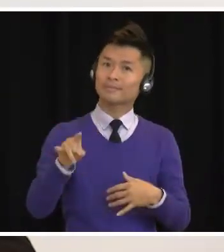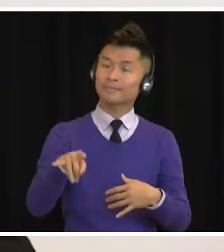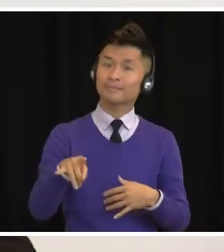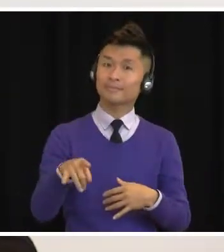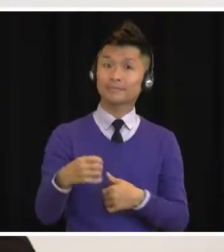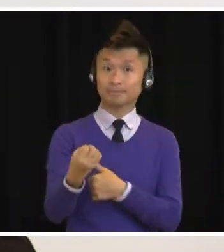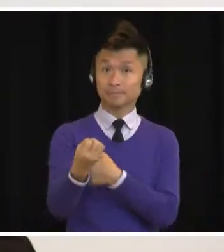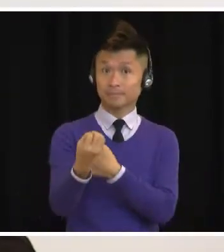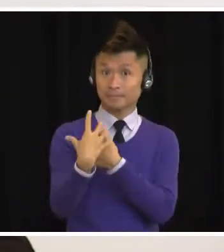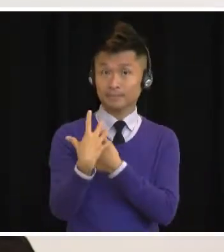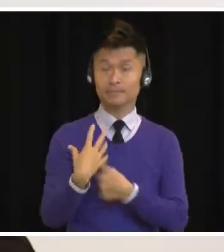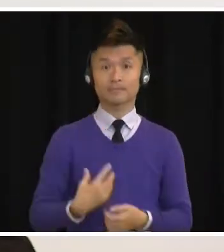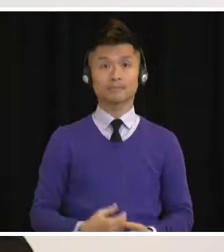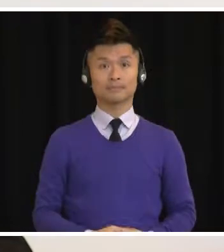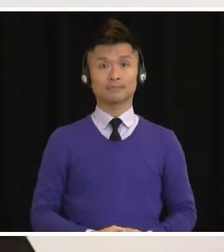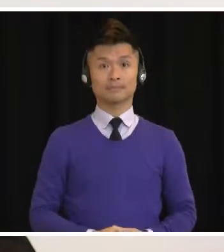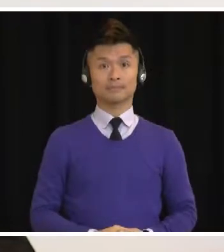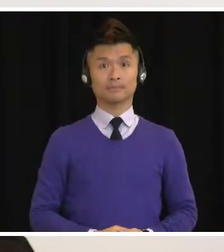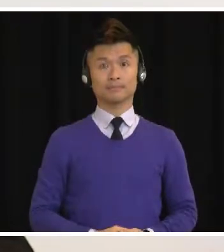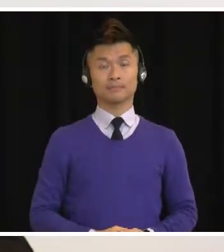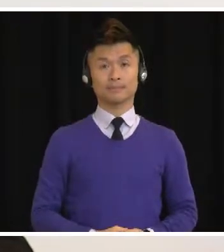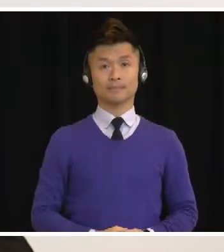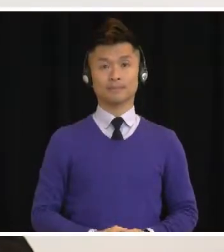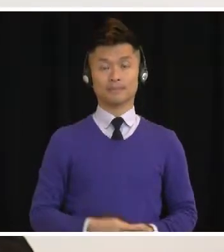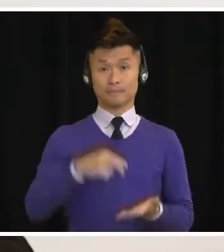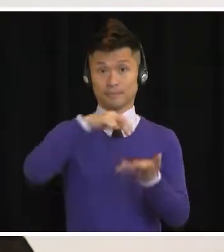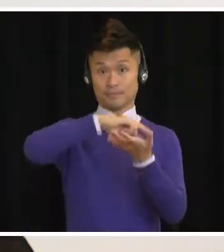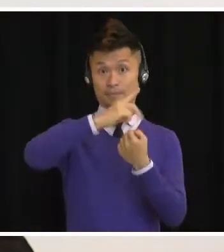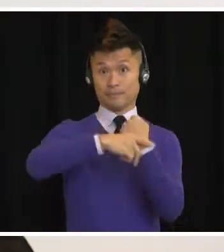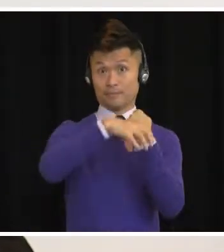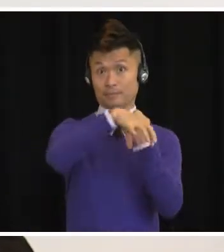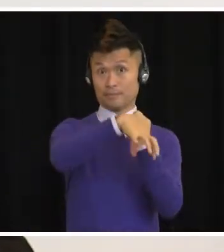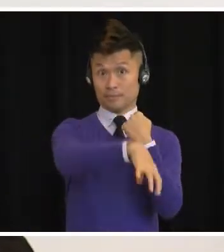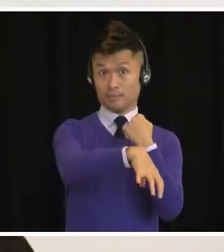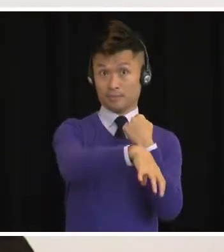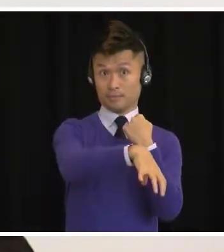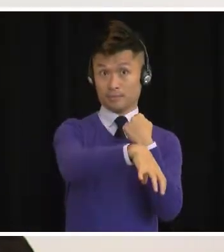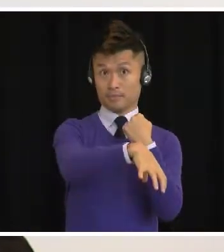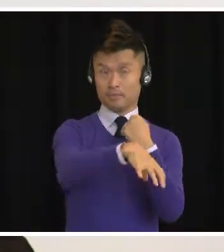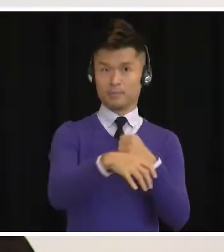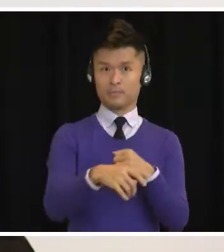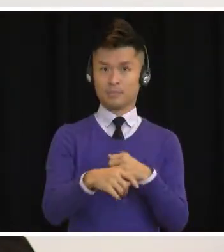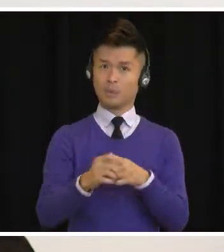make Parliament not go on with the amendments? What are